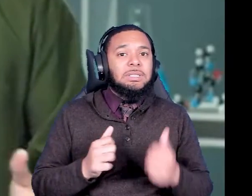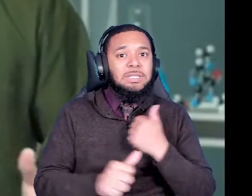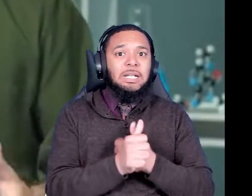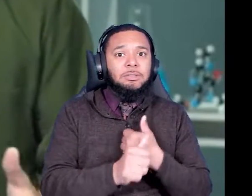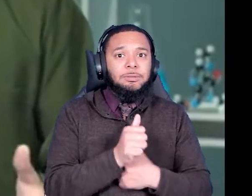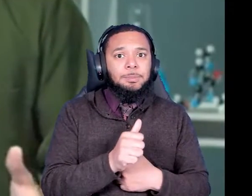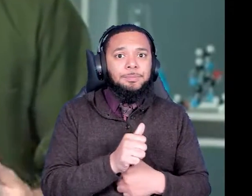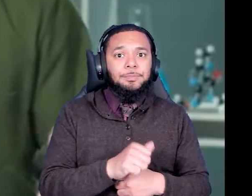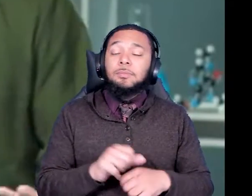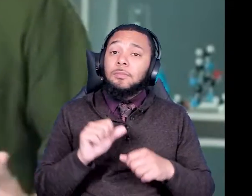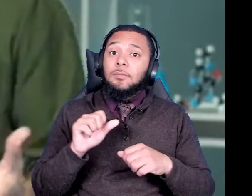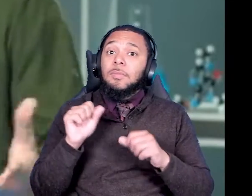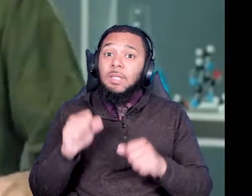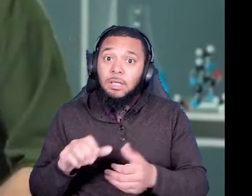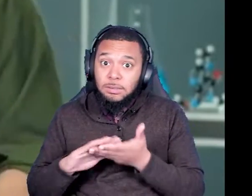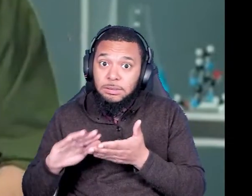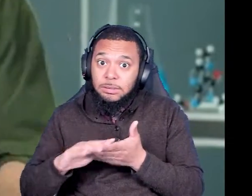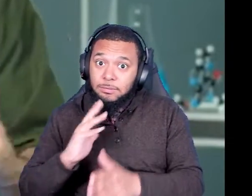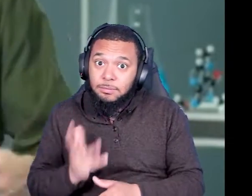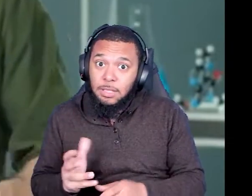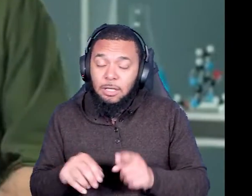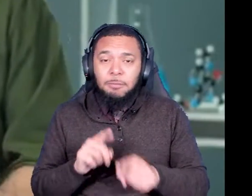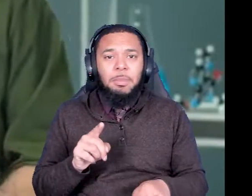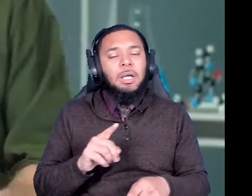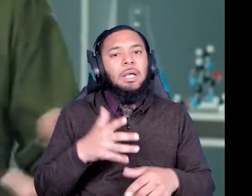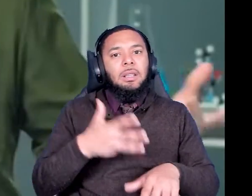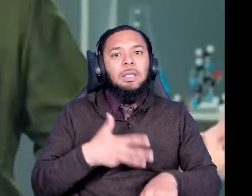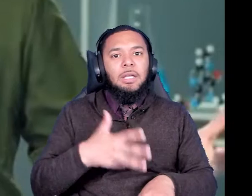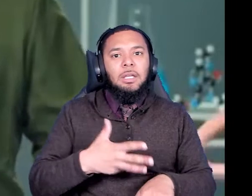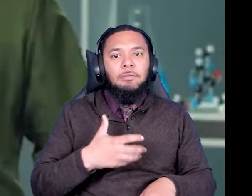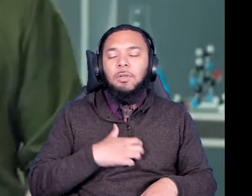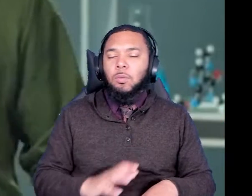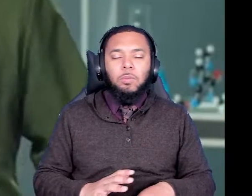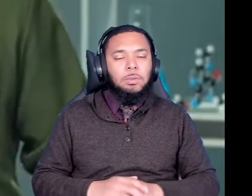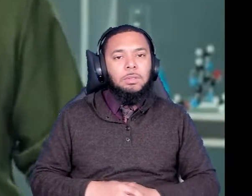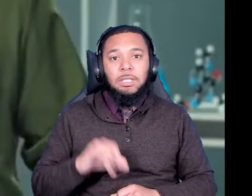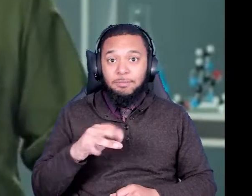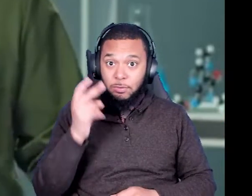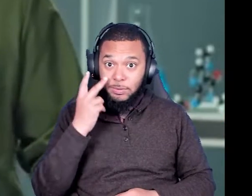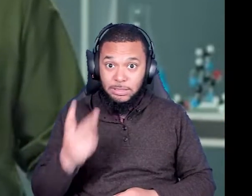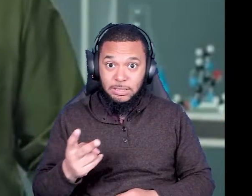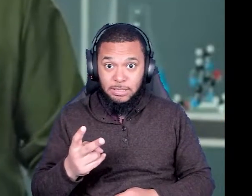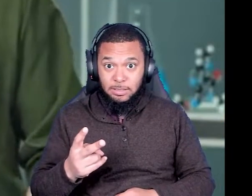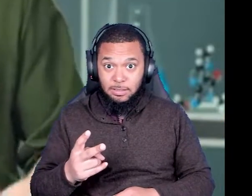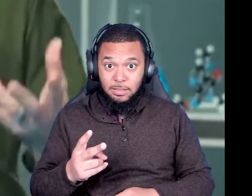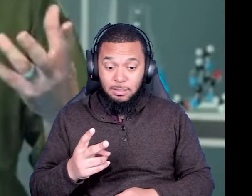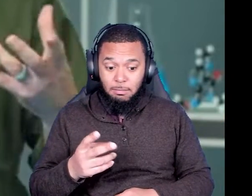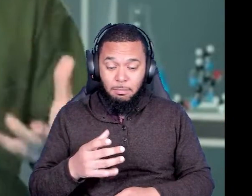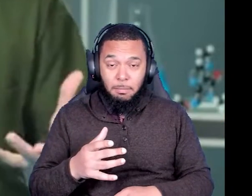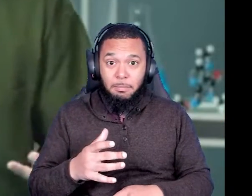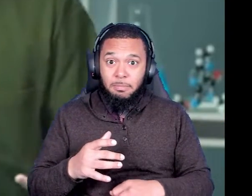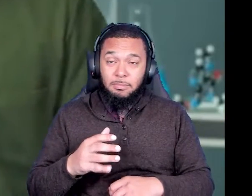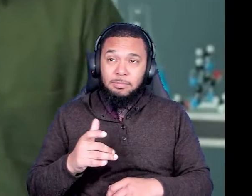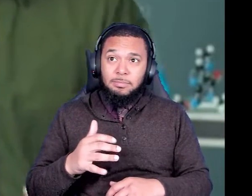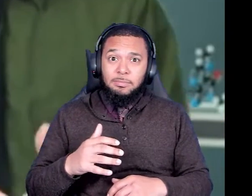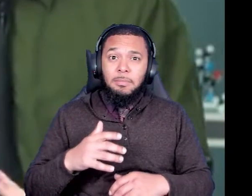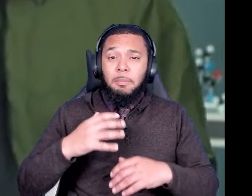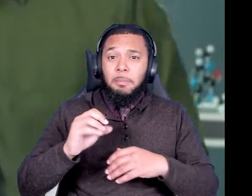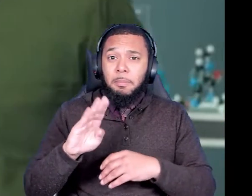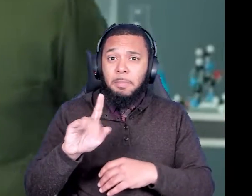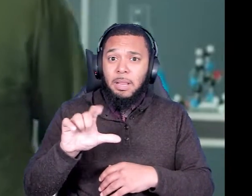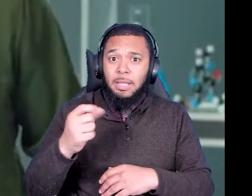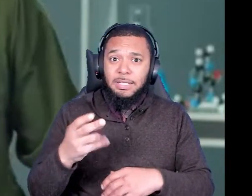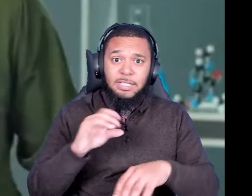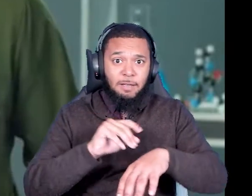want to leave it on your skin for too long or really get it on your skin much at all. If you've ever seen bleach and what it can do to clothes, right? It can completely stain